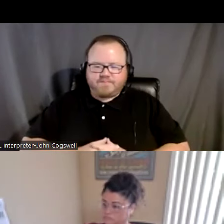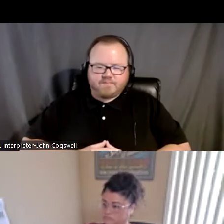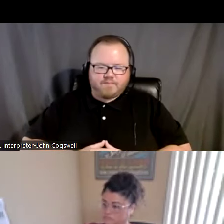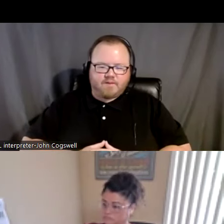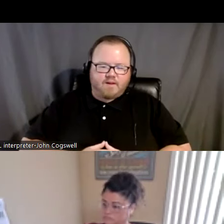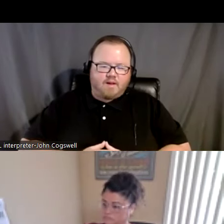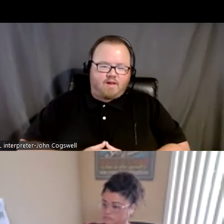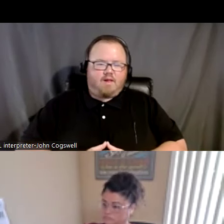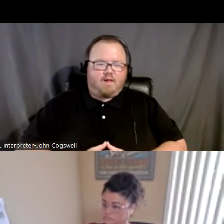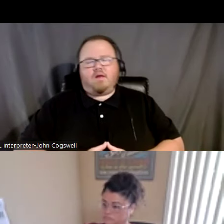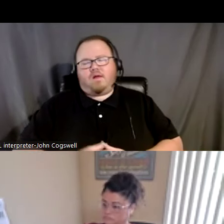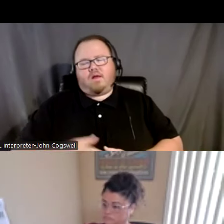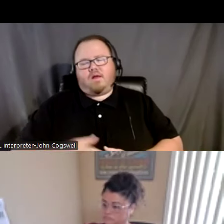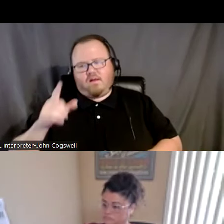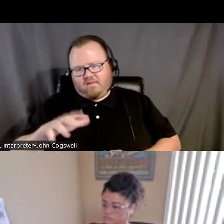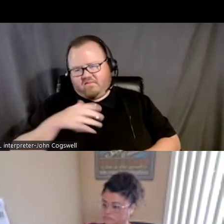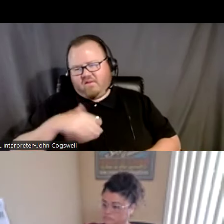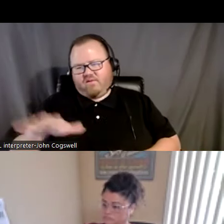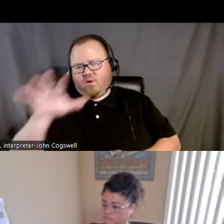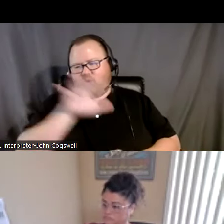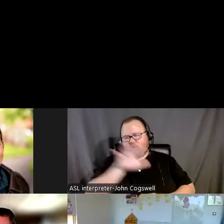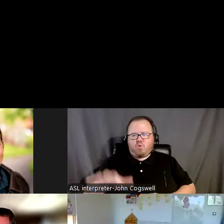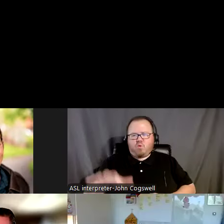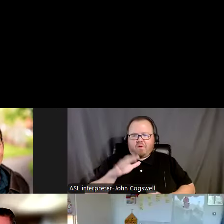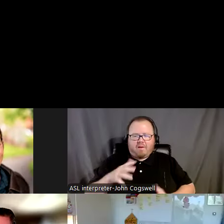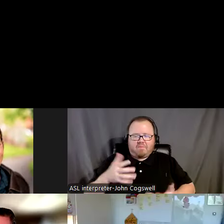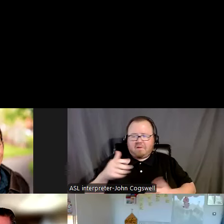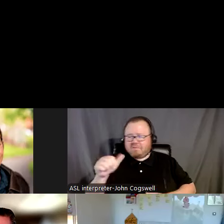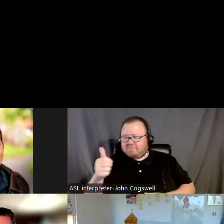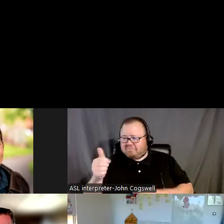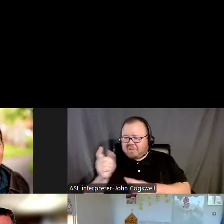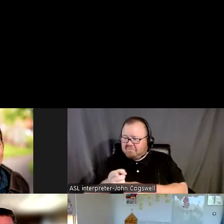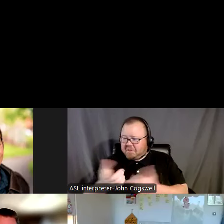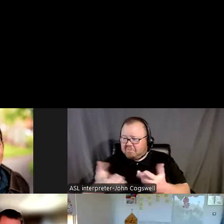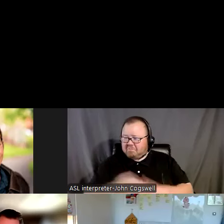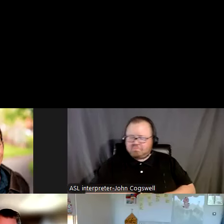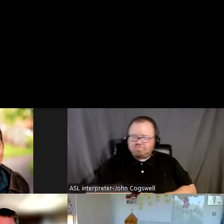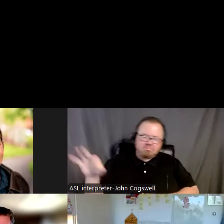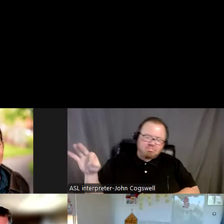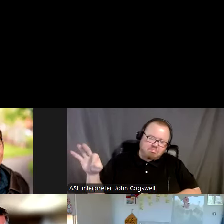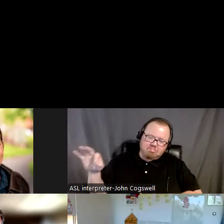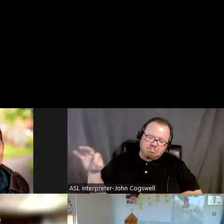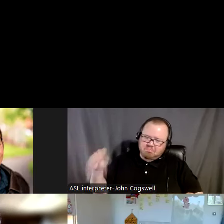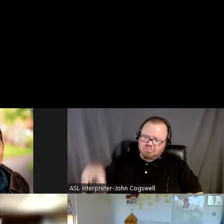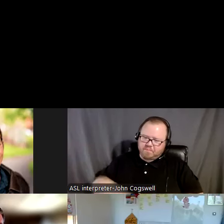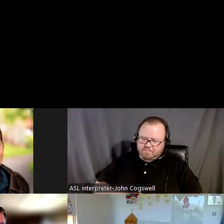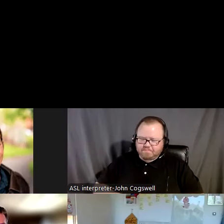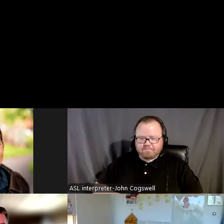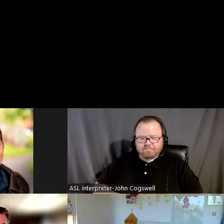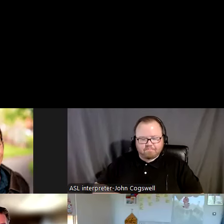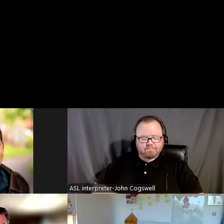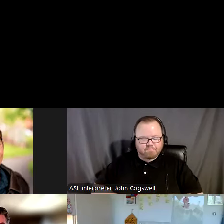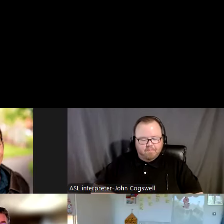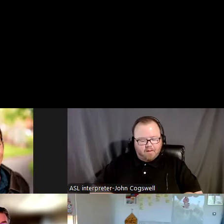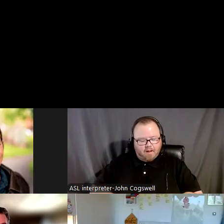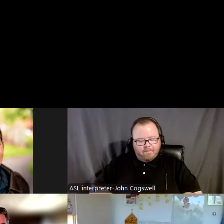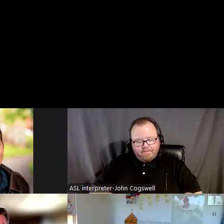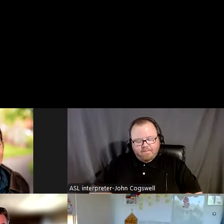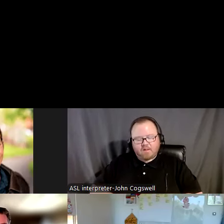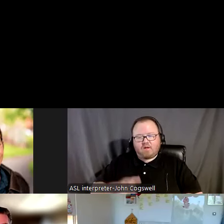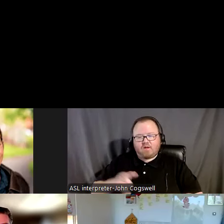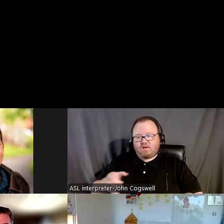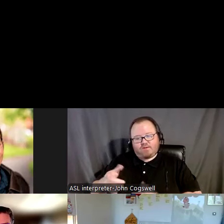I believe have about 10 more minutes. Okay, perfect. Sounds good. Okay. You asked